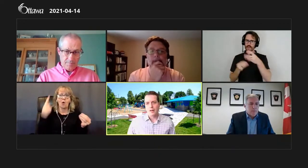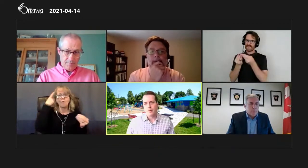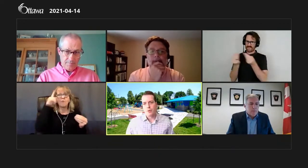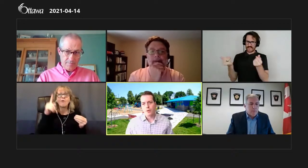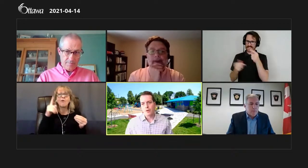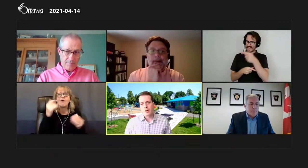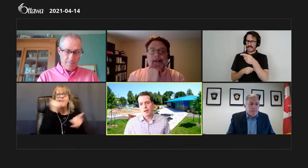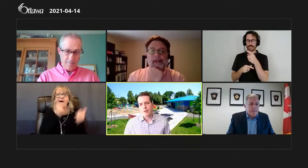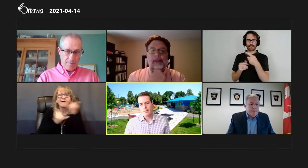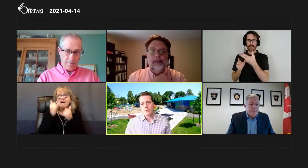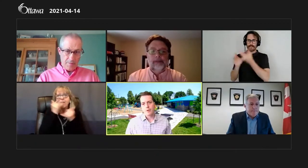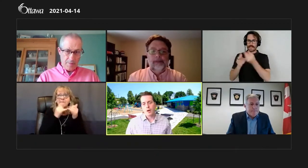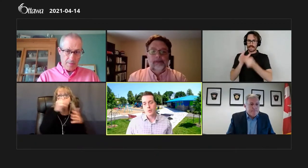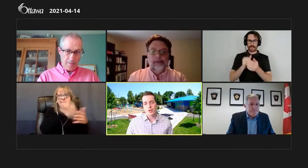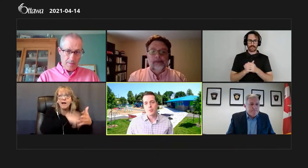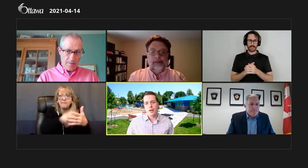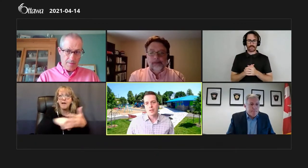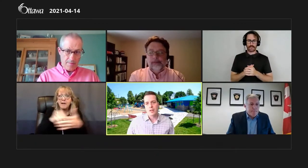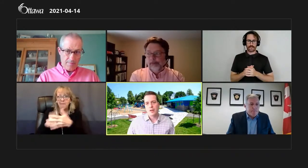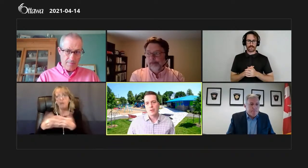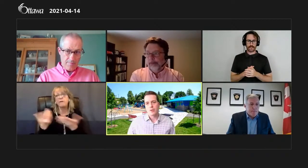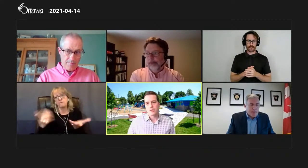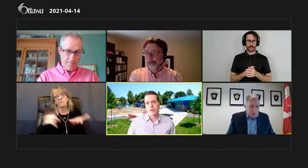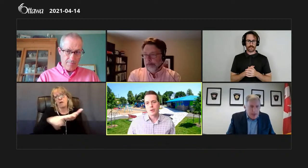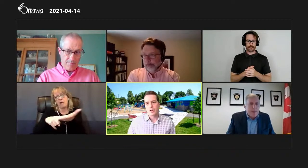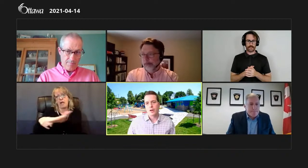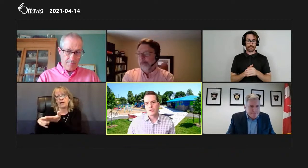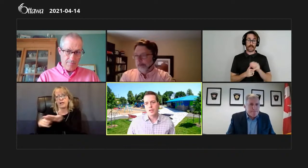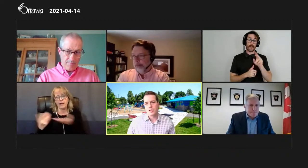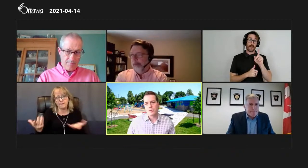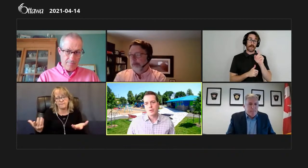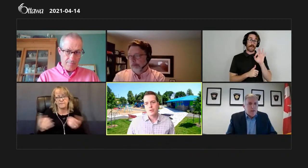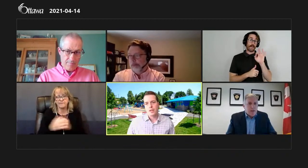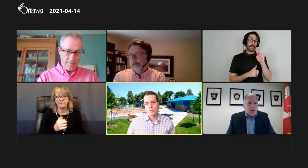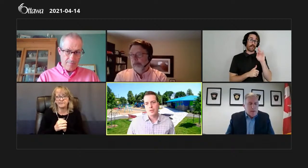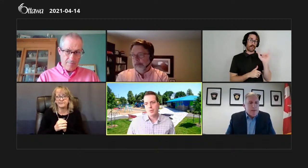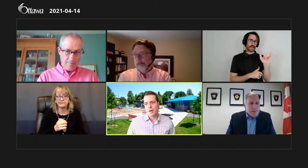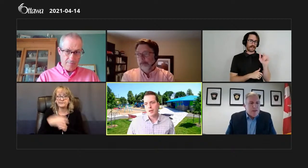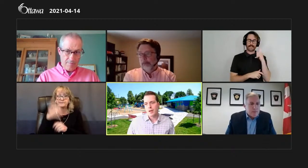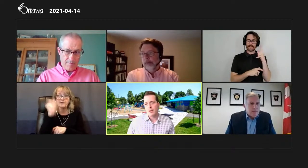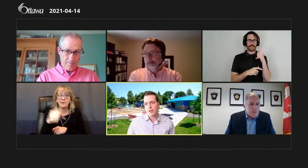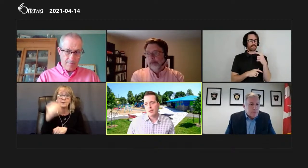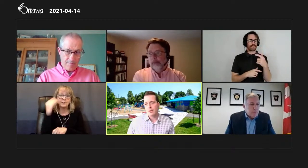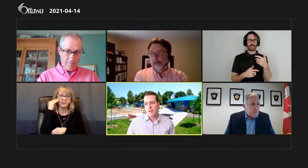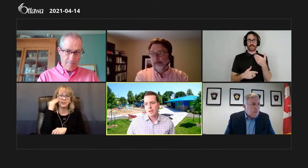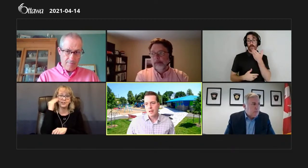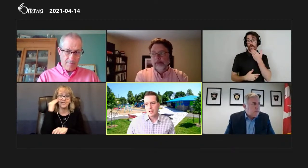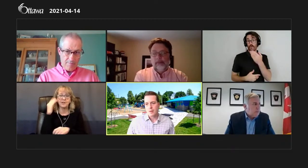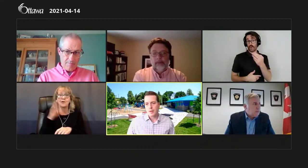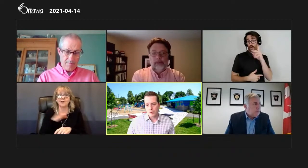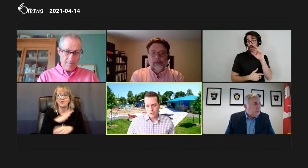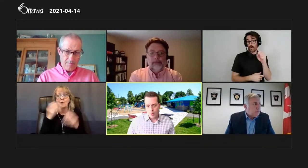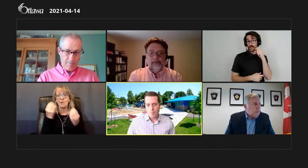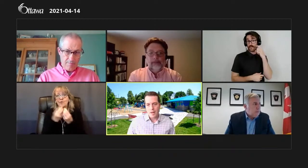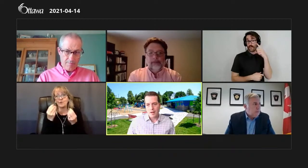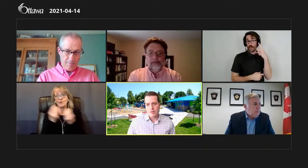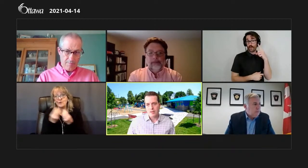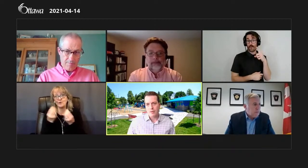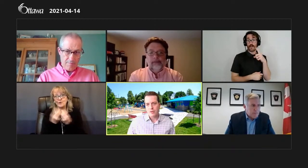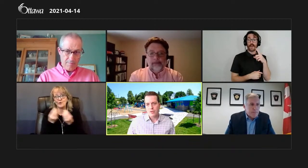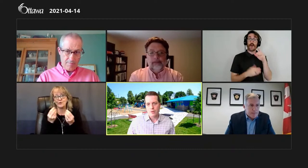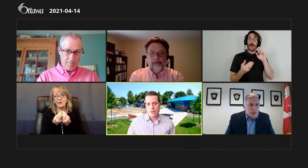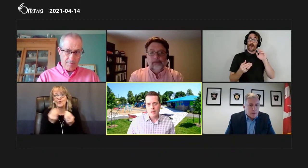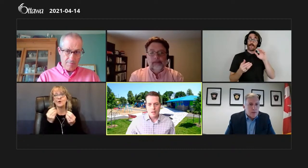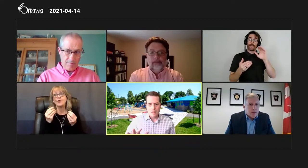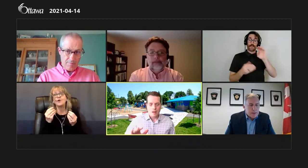exciting for Ottawa Community Housing. And I know there's ongoing conversation with your teams and public health on some of those homebound